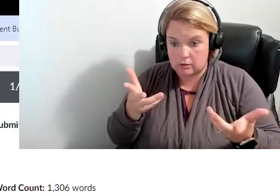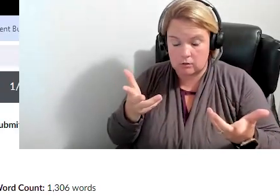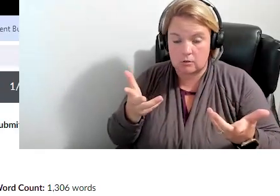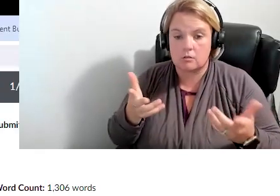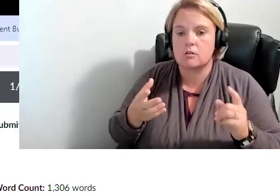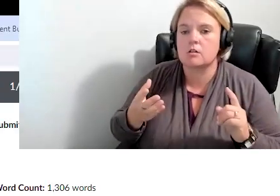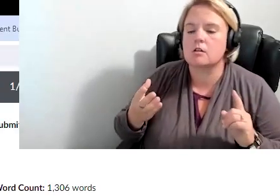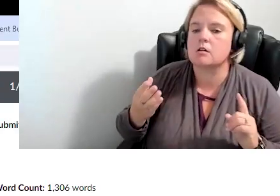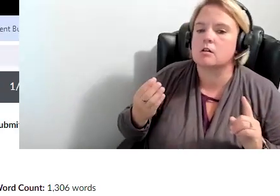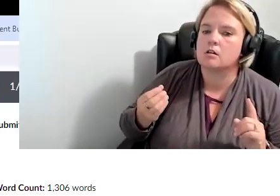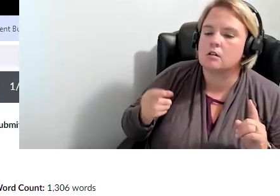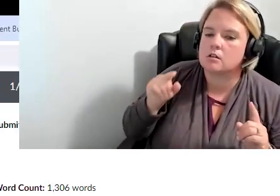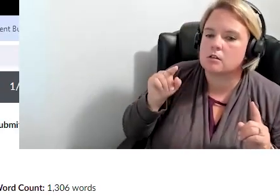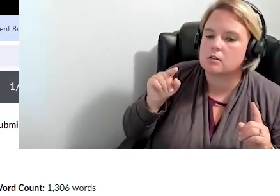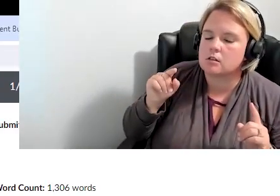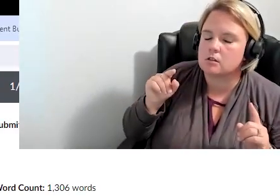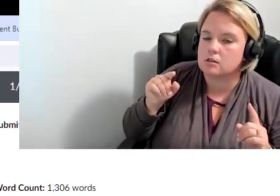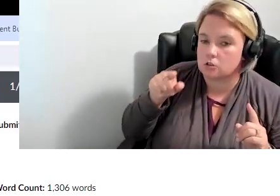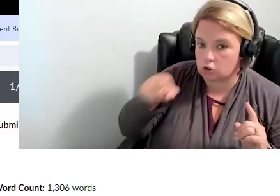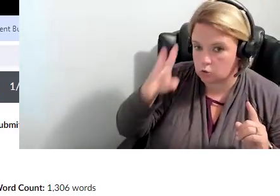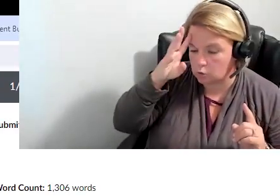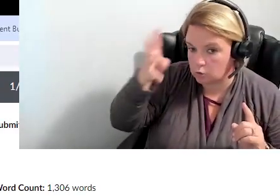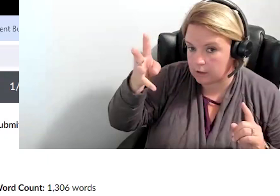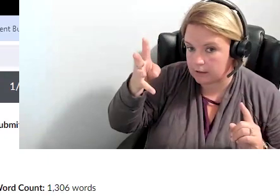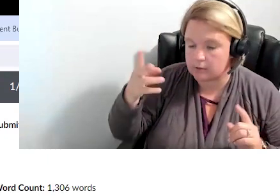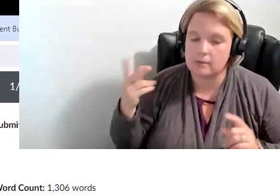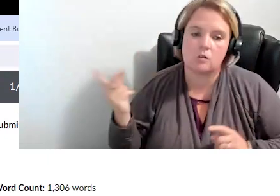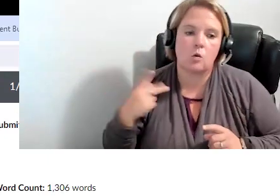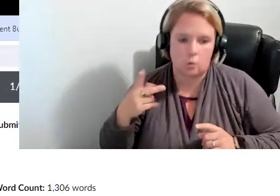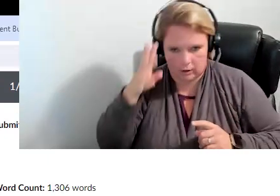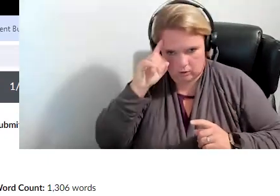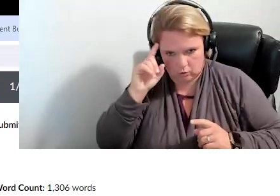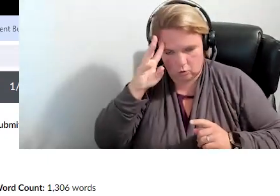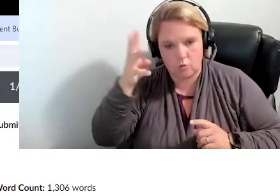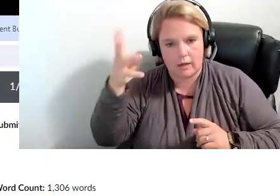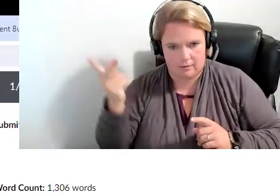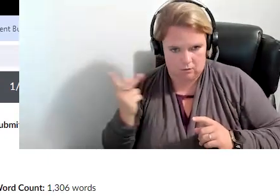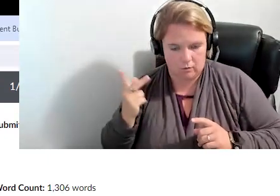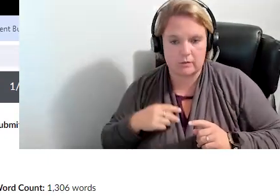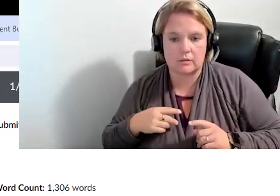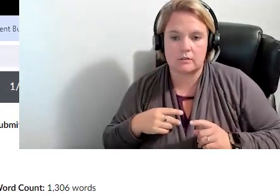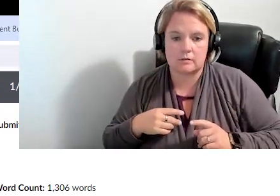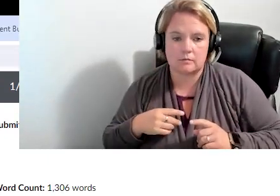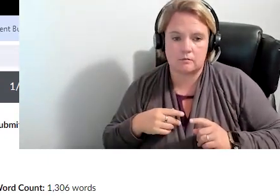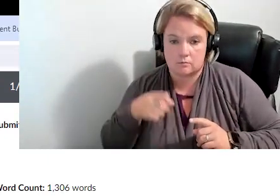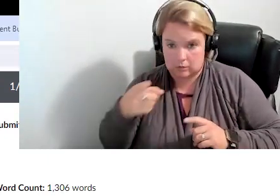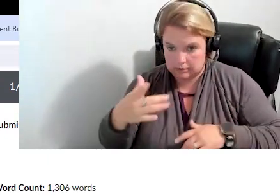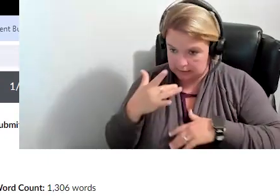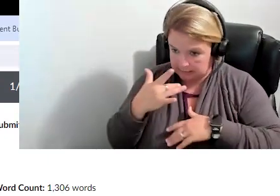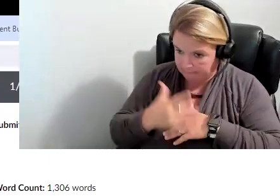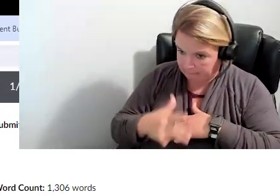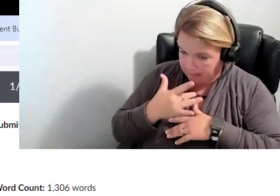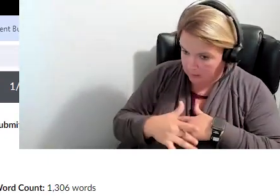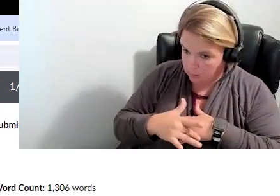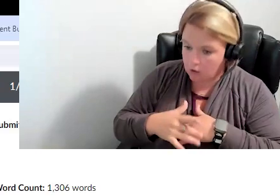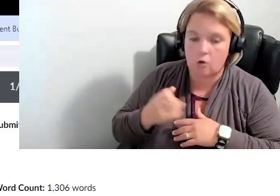is it, you created this? We created this. Yes. Is this gonna be in production and available, or are you